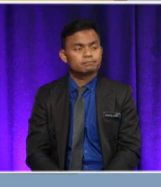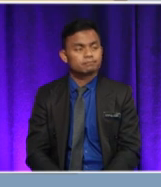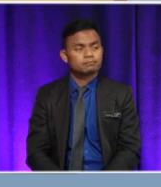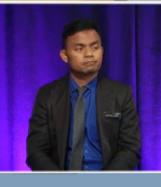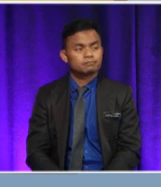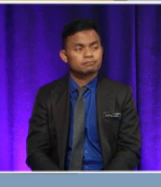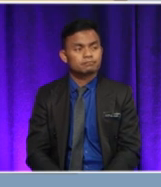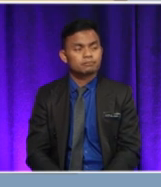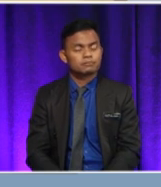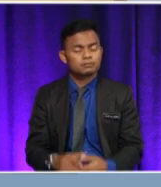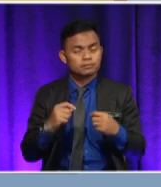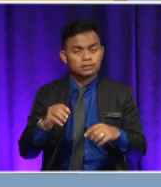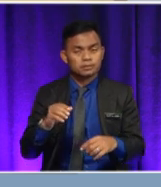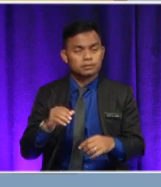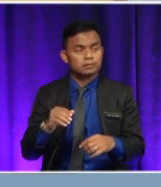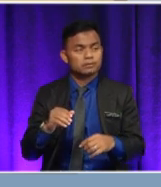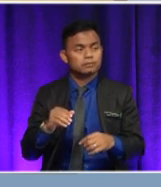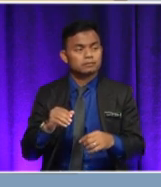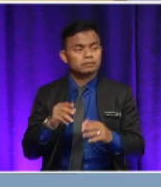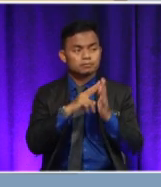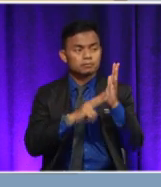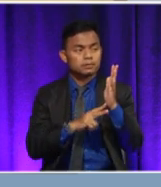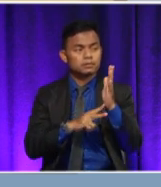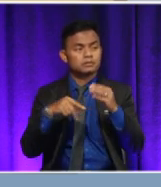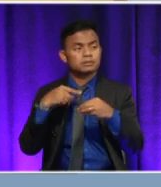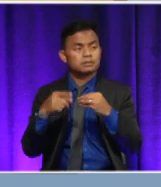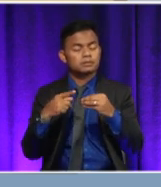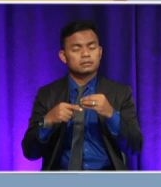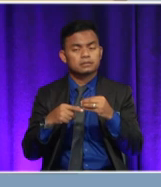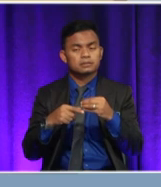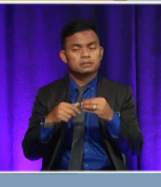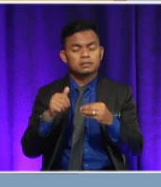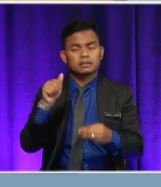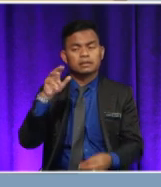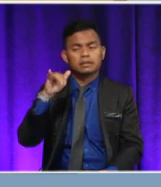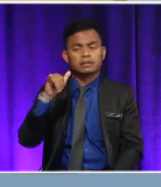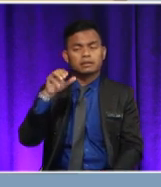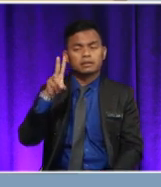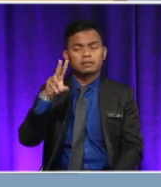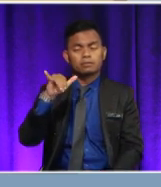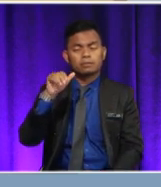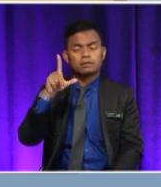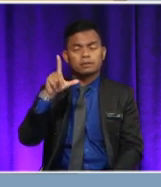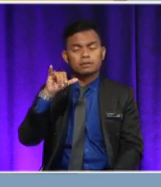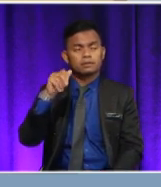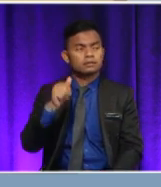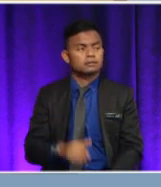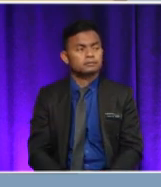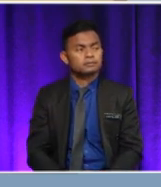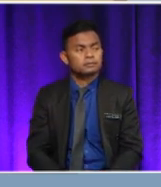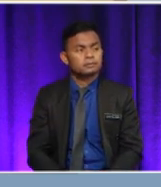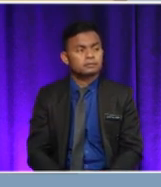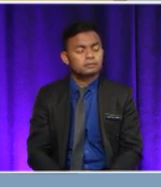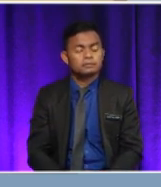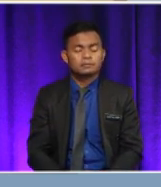have read about Amelia, Aisha? Yes, I read a little about her. It's so interesting,